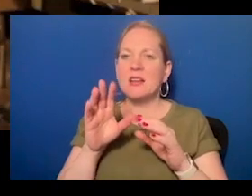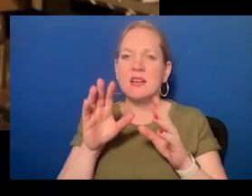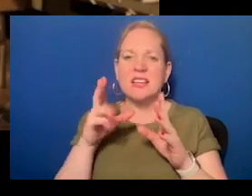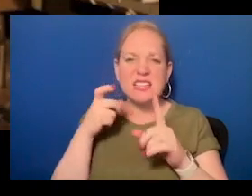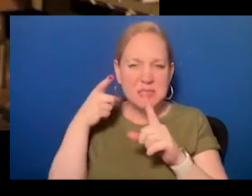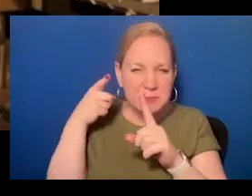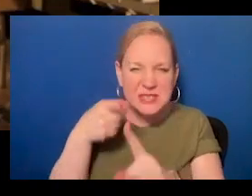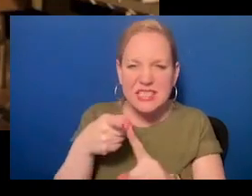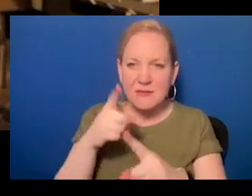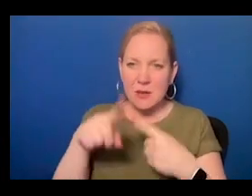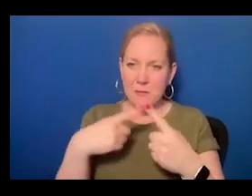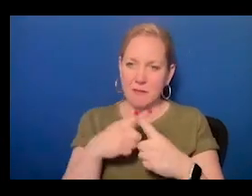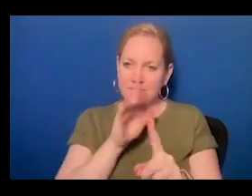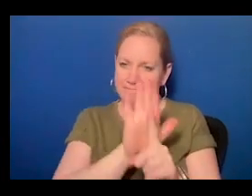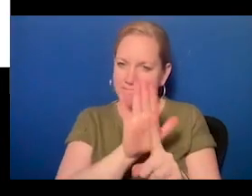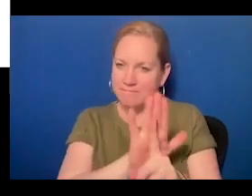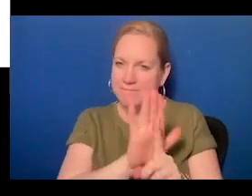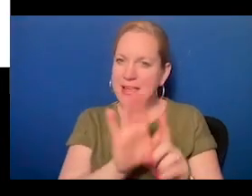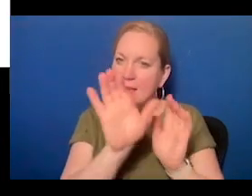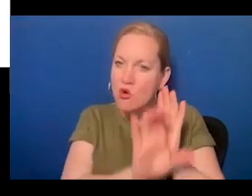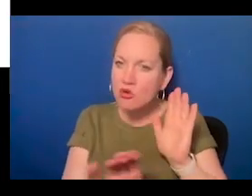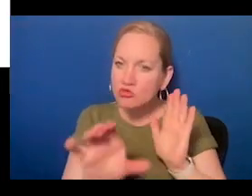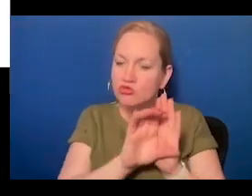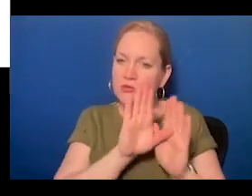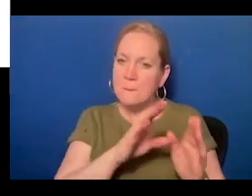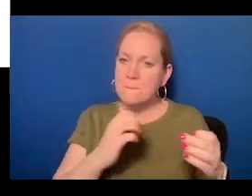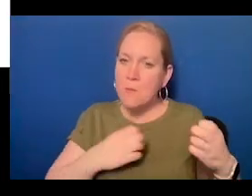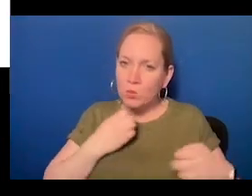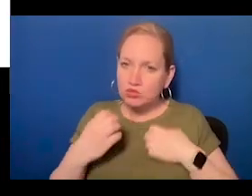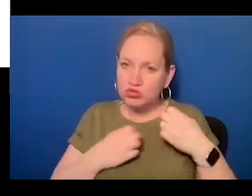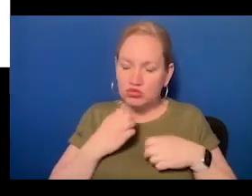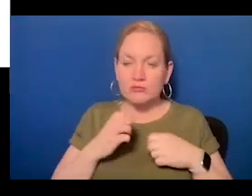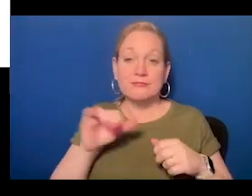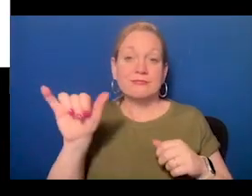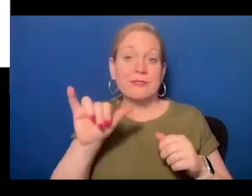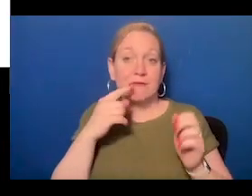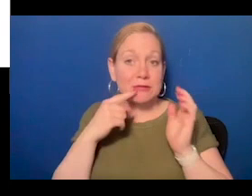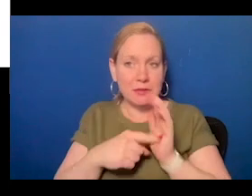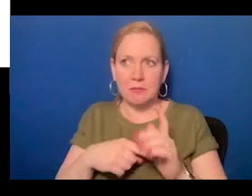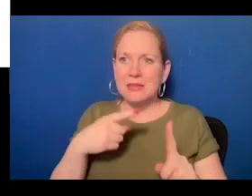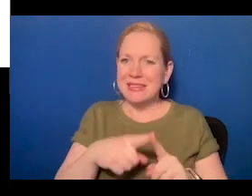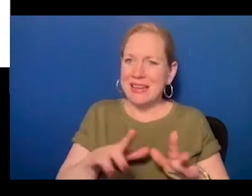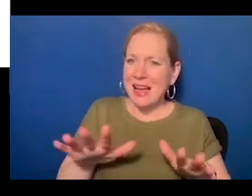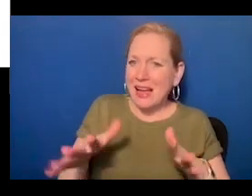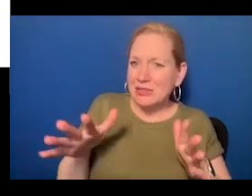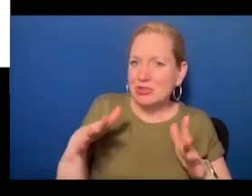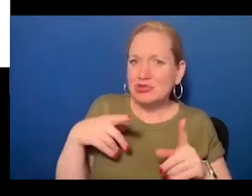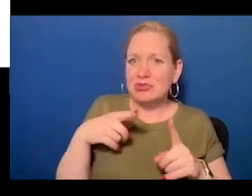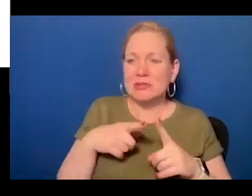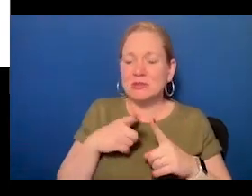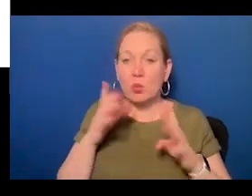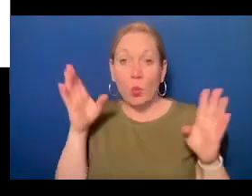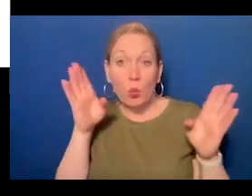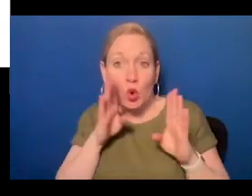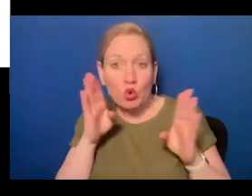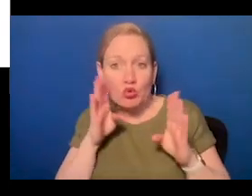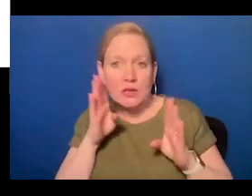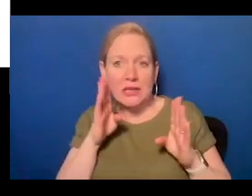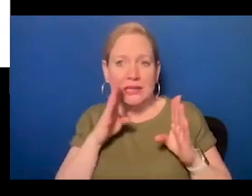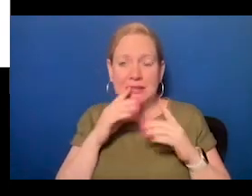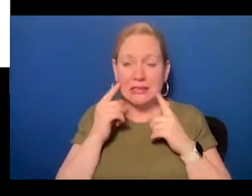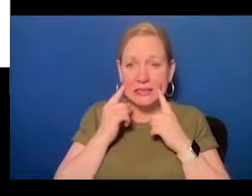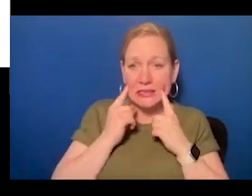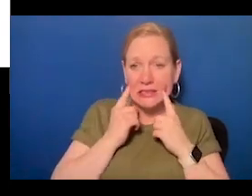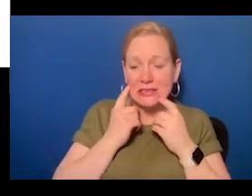I really like that they picked things that were really getting into some specifics about the character's